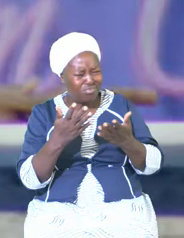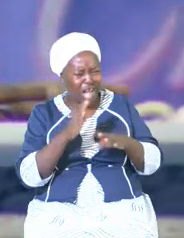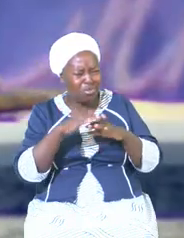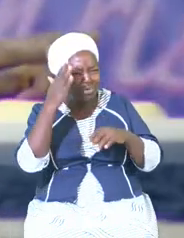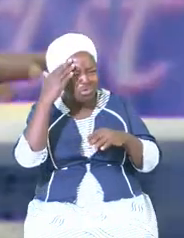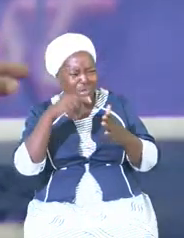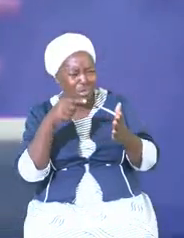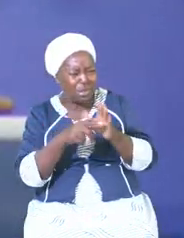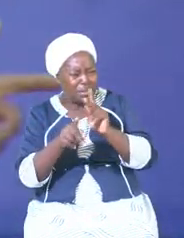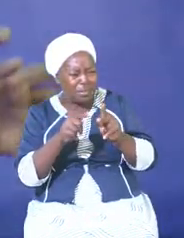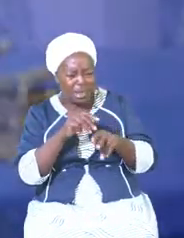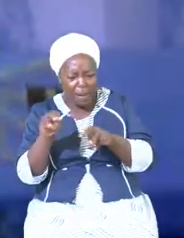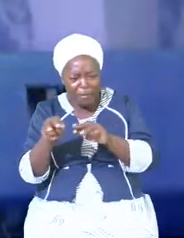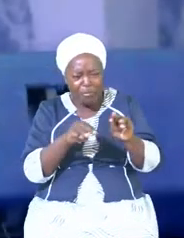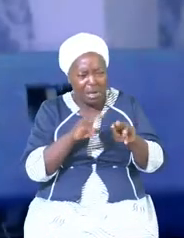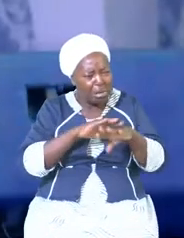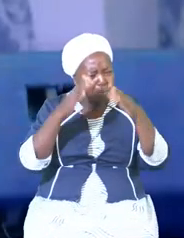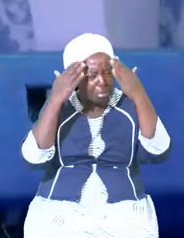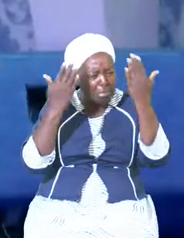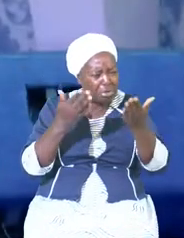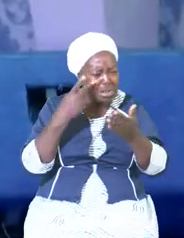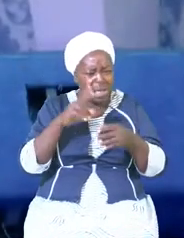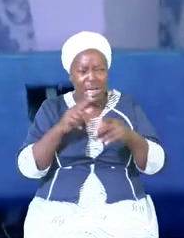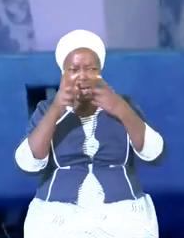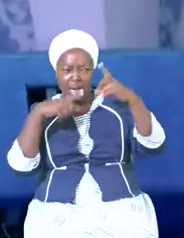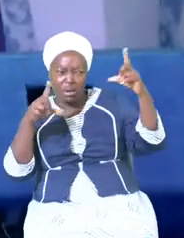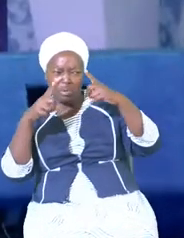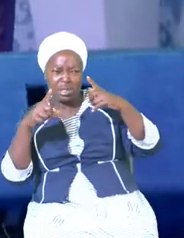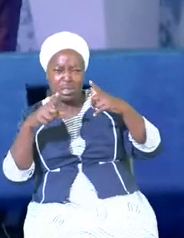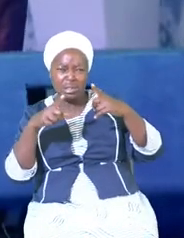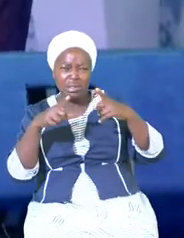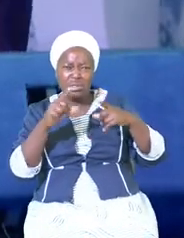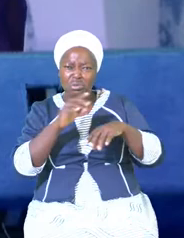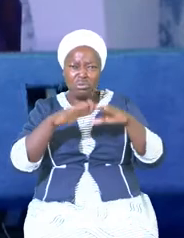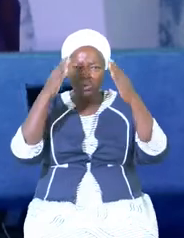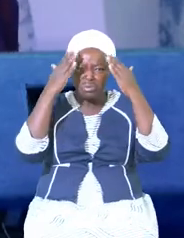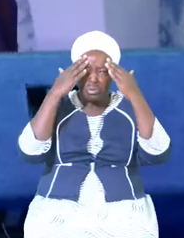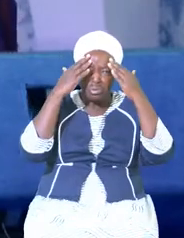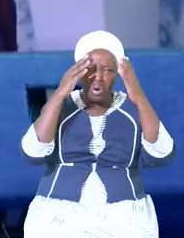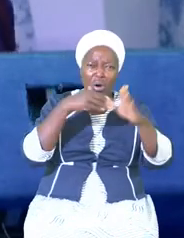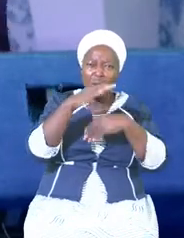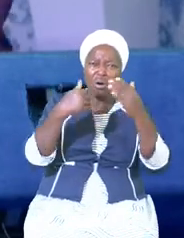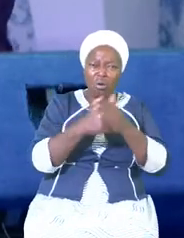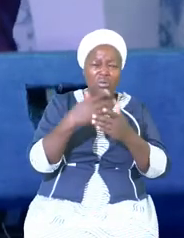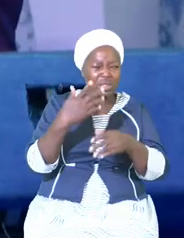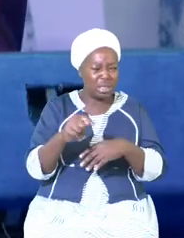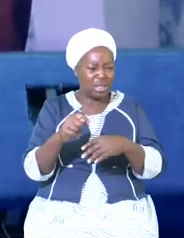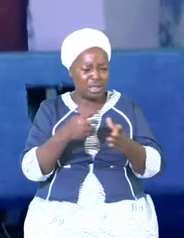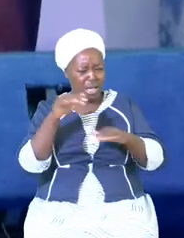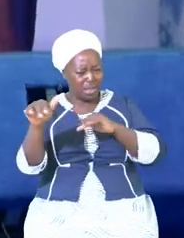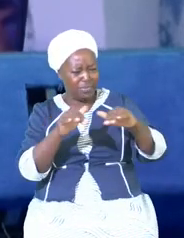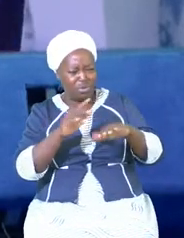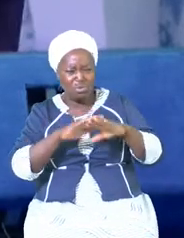movement strange, their language strange, their activity strange. And then if you